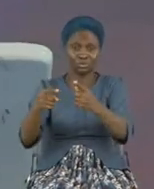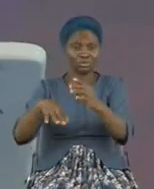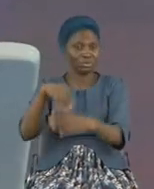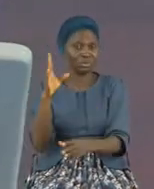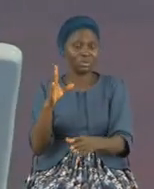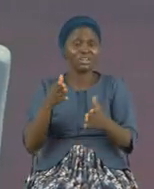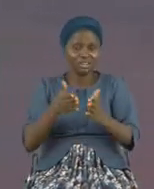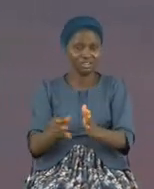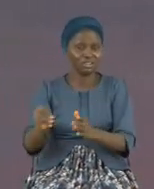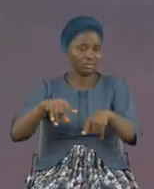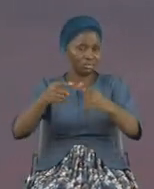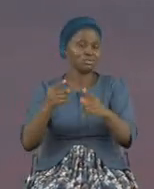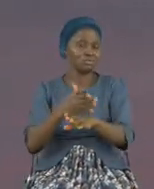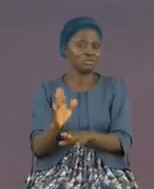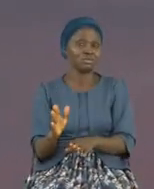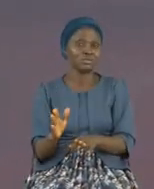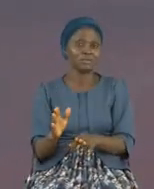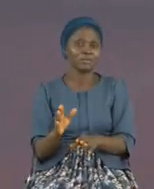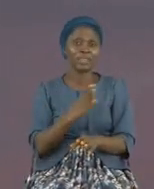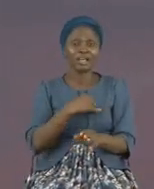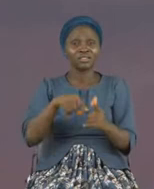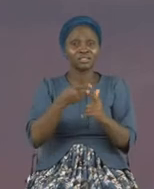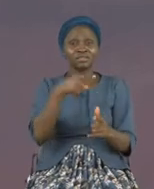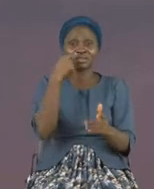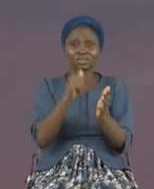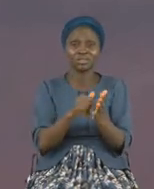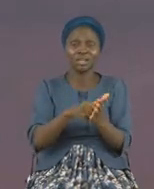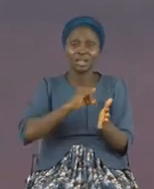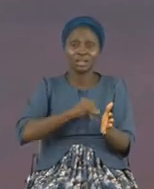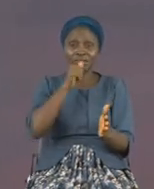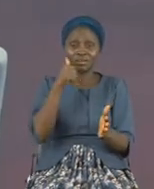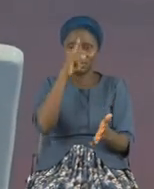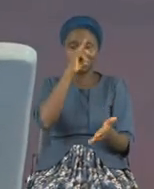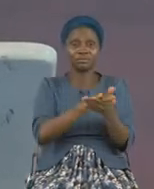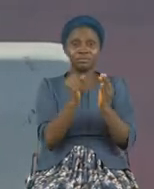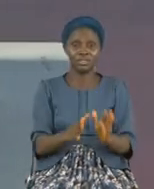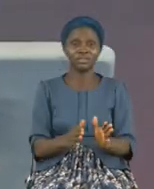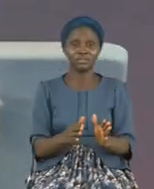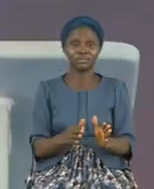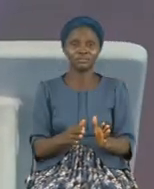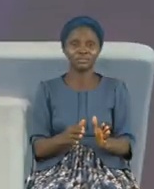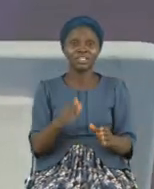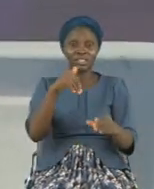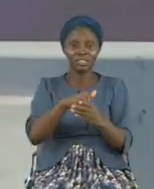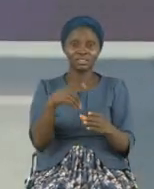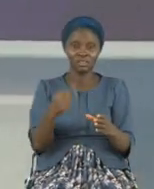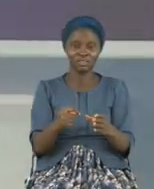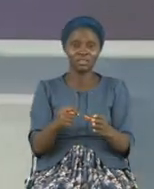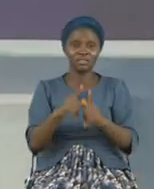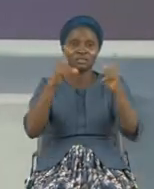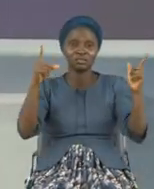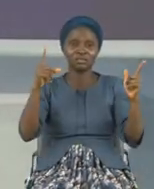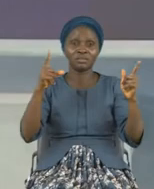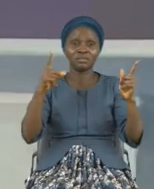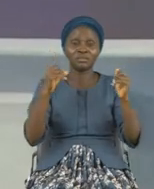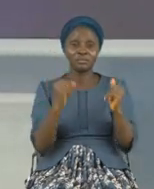I'm a believer in supernatural supply. These signs shall follow them that